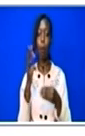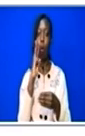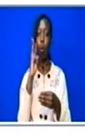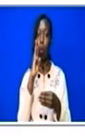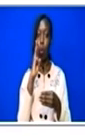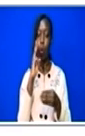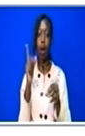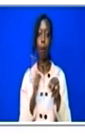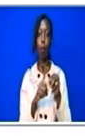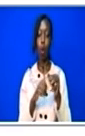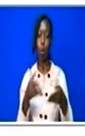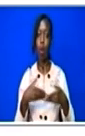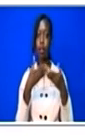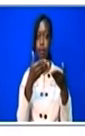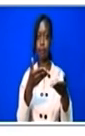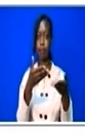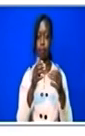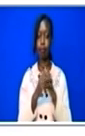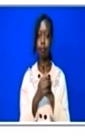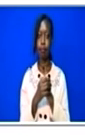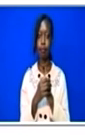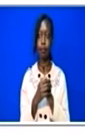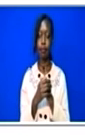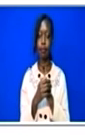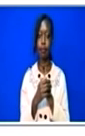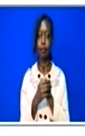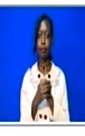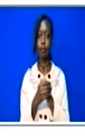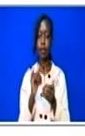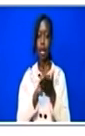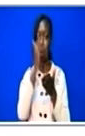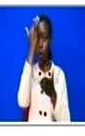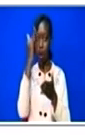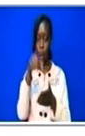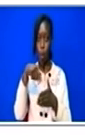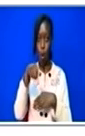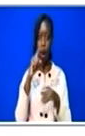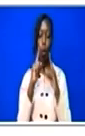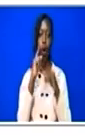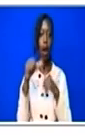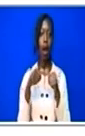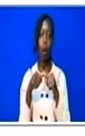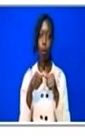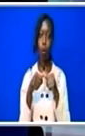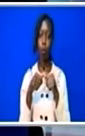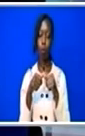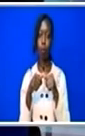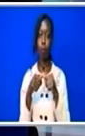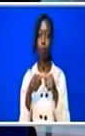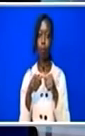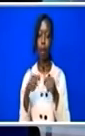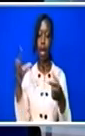out. A water molecule is given out. So that is why we are talking of the